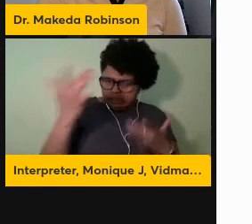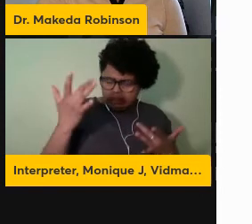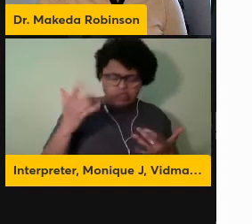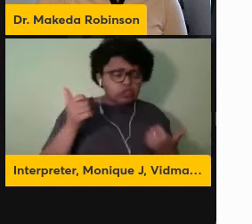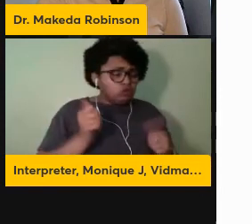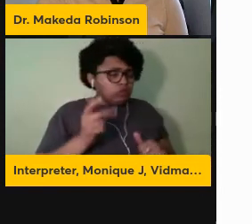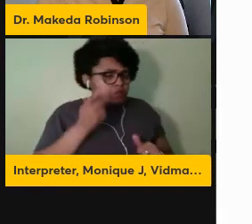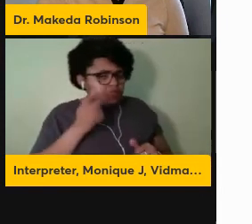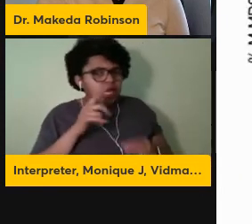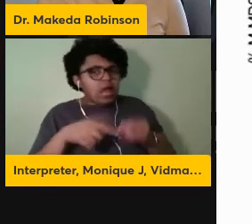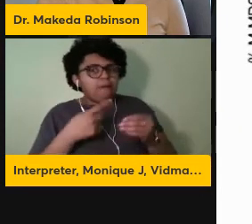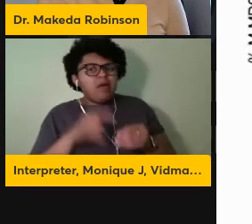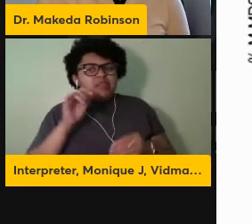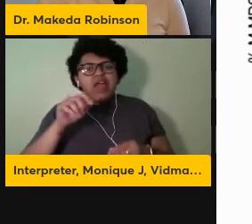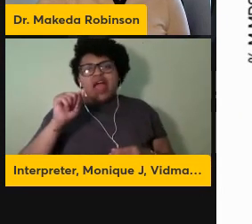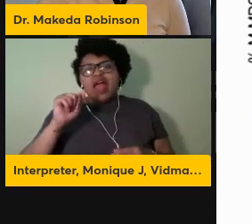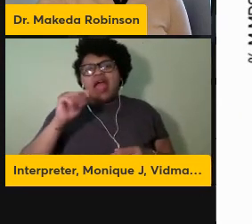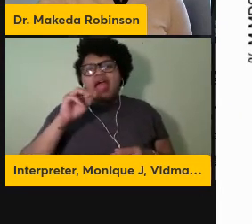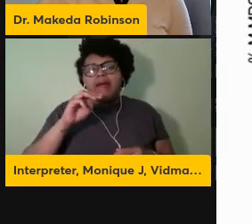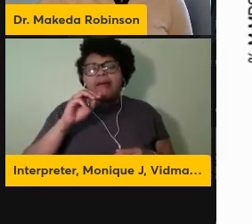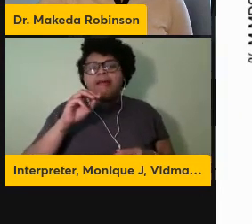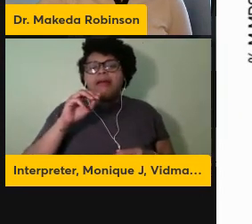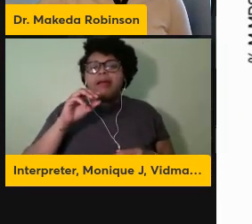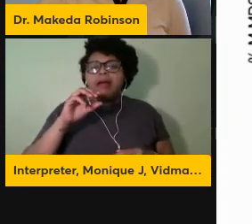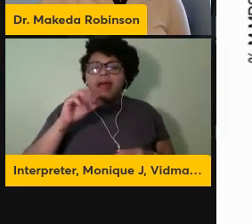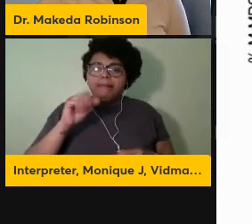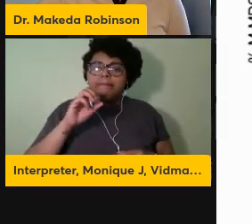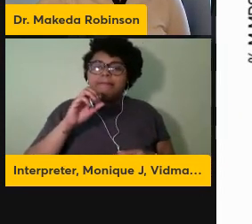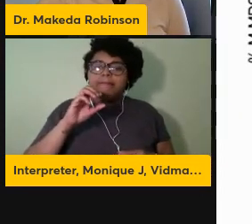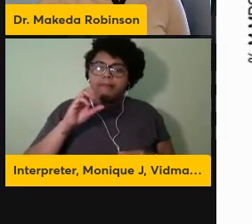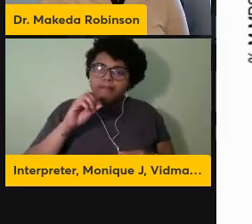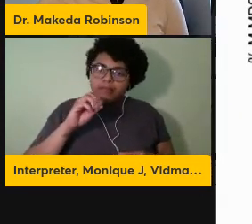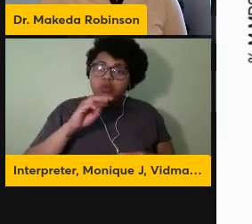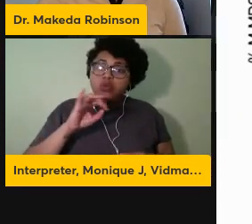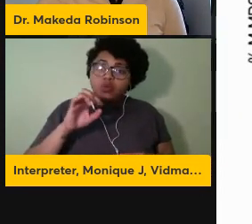be important. And several papers had come out